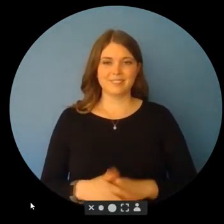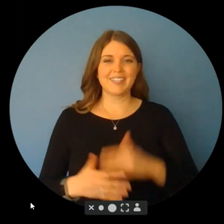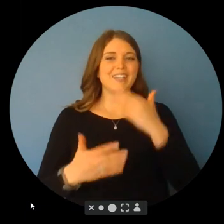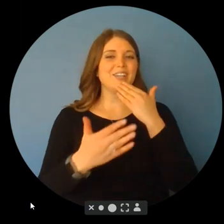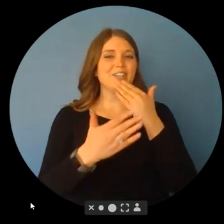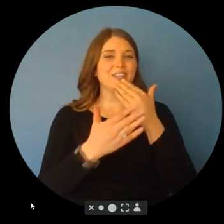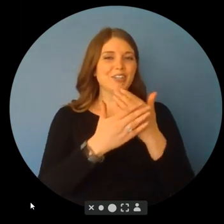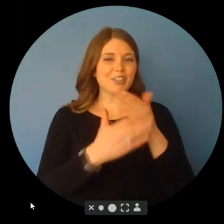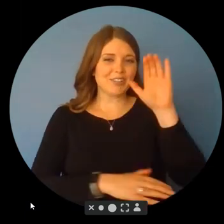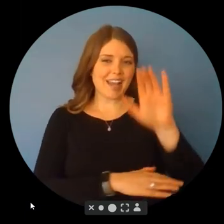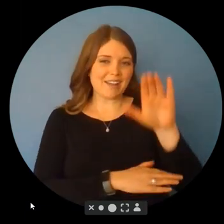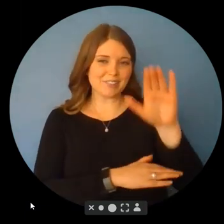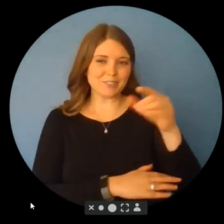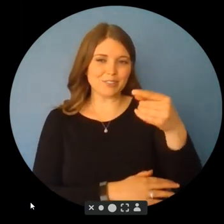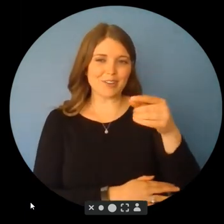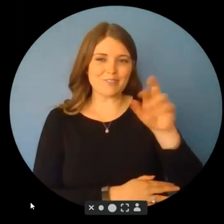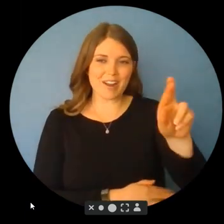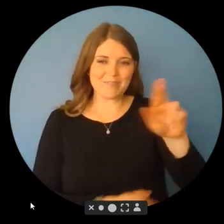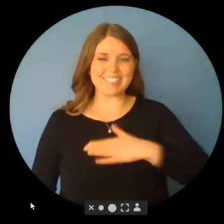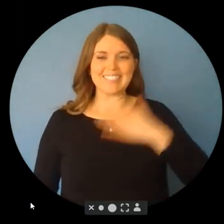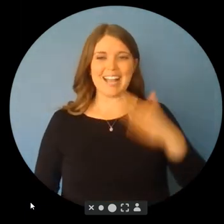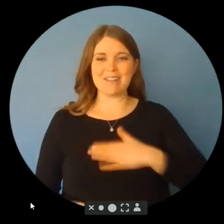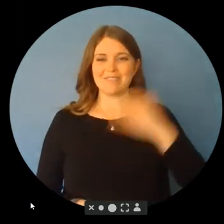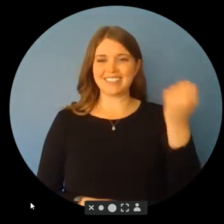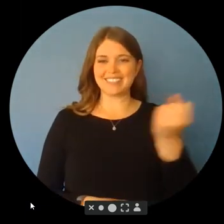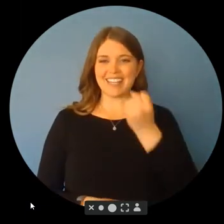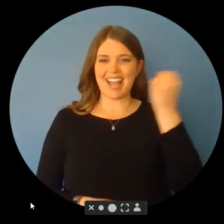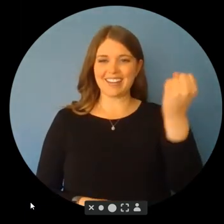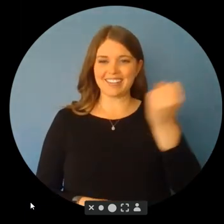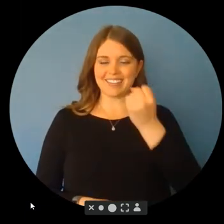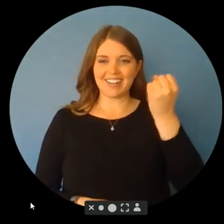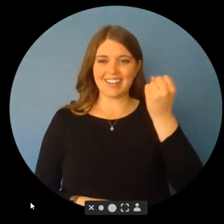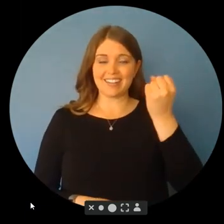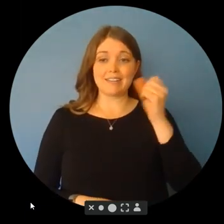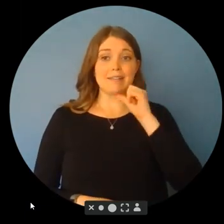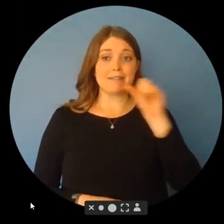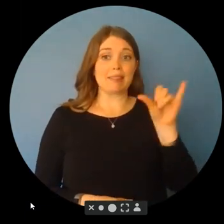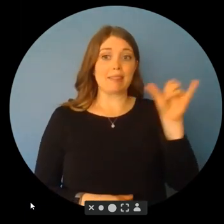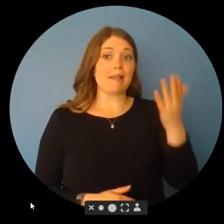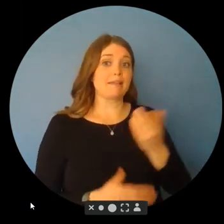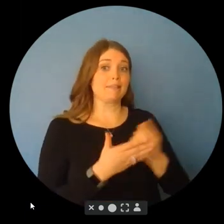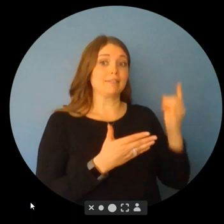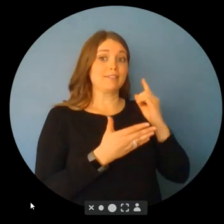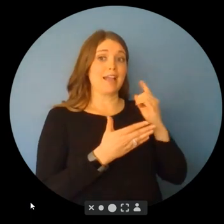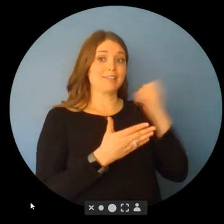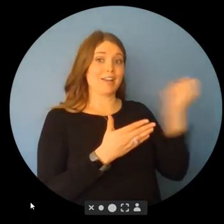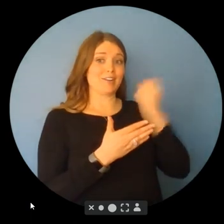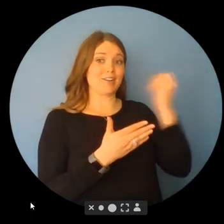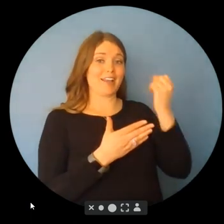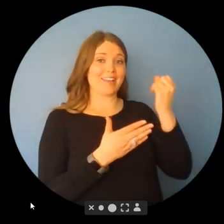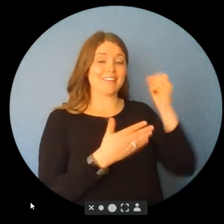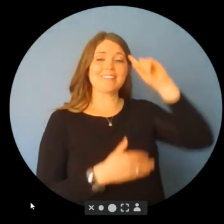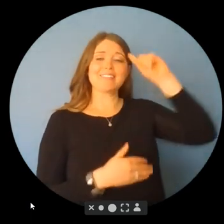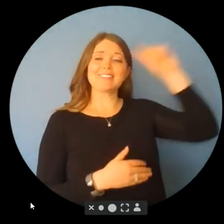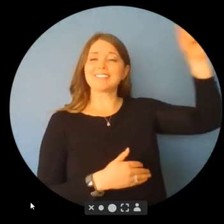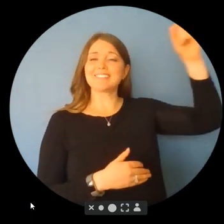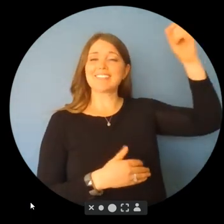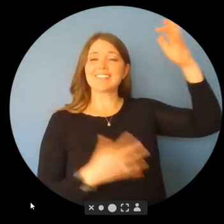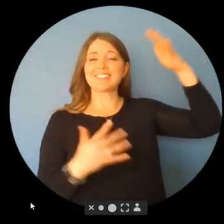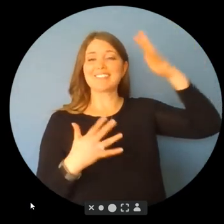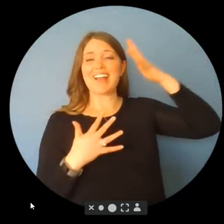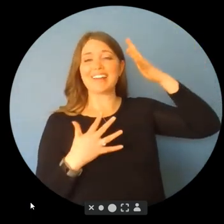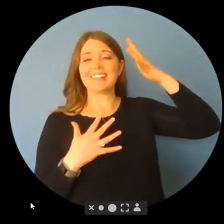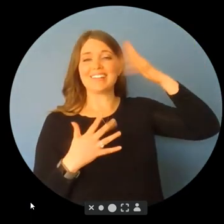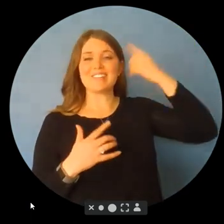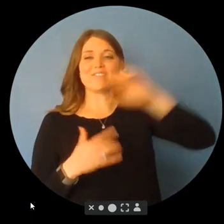Good afternoon, Grand Rapids. Happy Saturday. Unlike last Saturday, sun is shining for